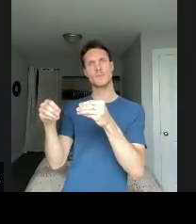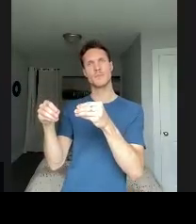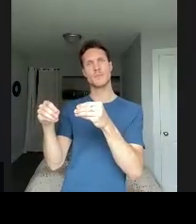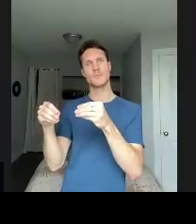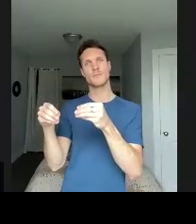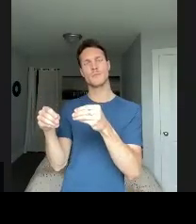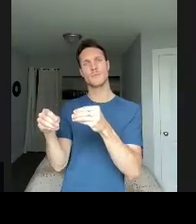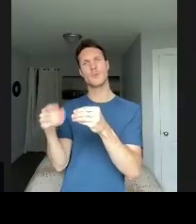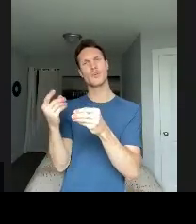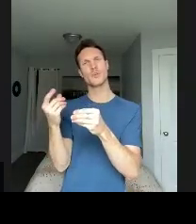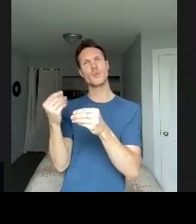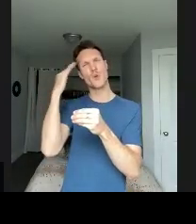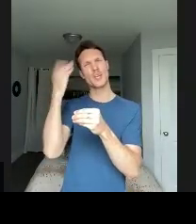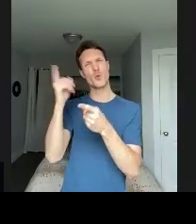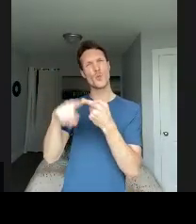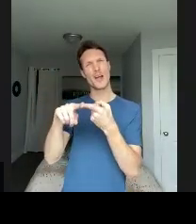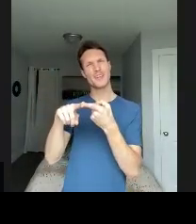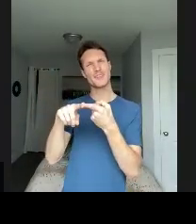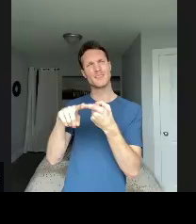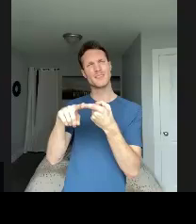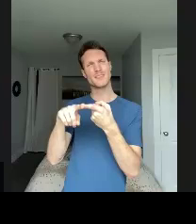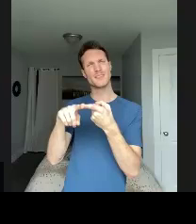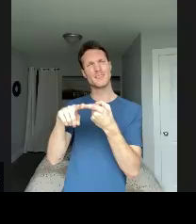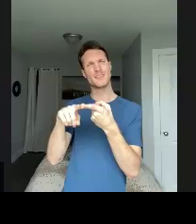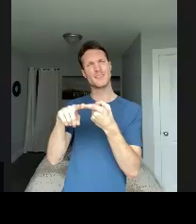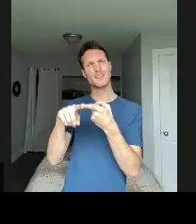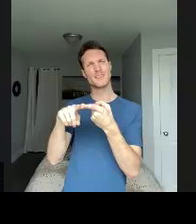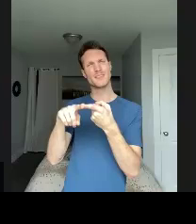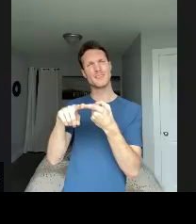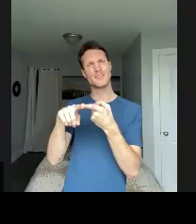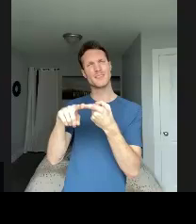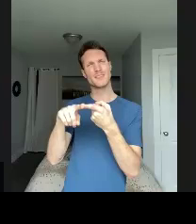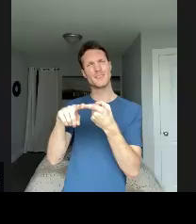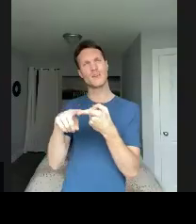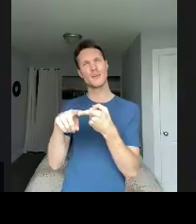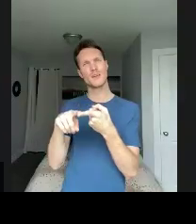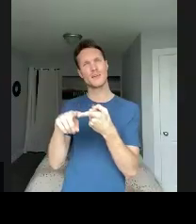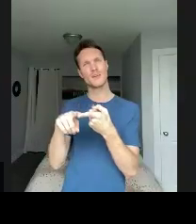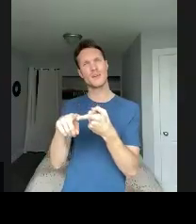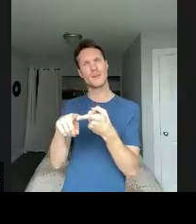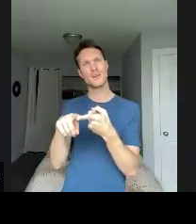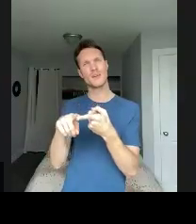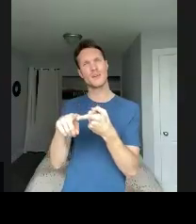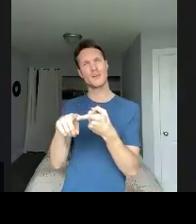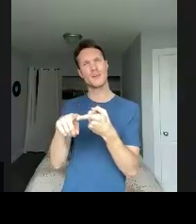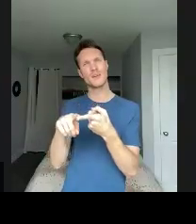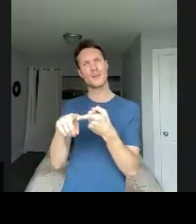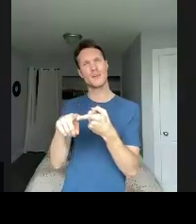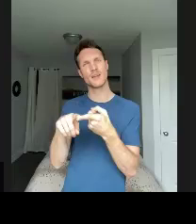do I know when? I'm sorry. Yes. I'm not sure it's making its way, but they will be effective 7/1. I